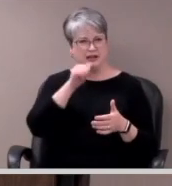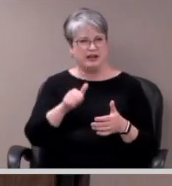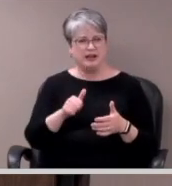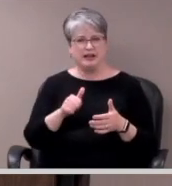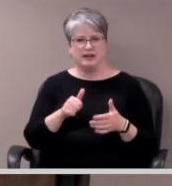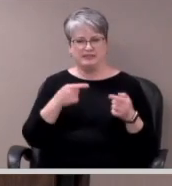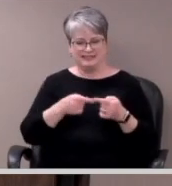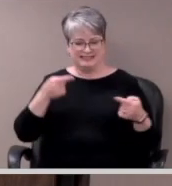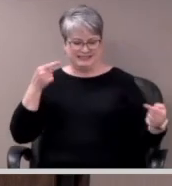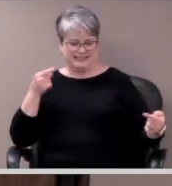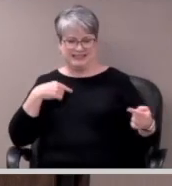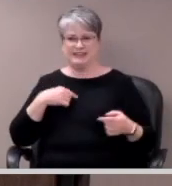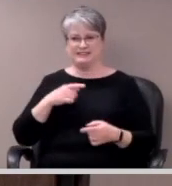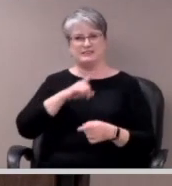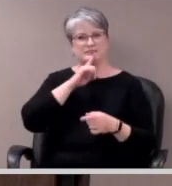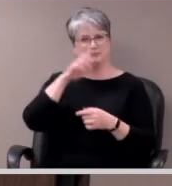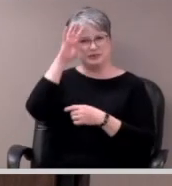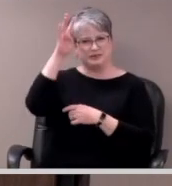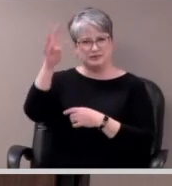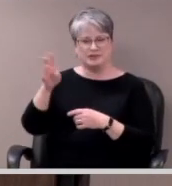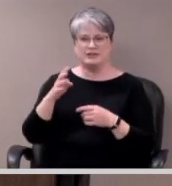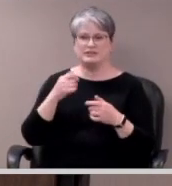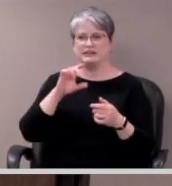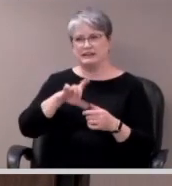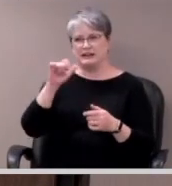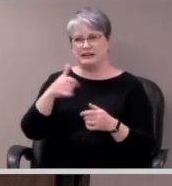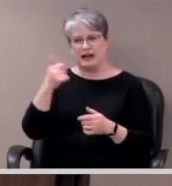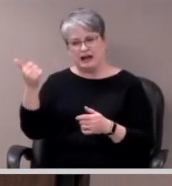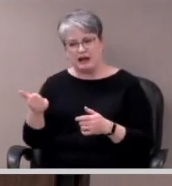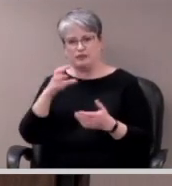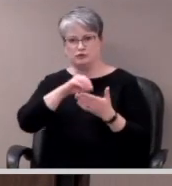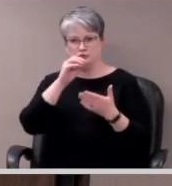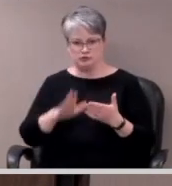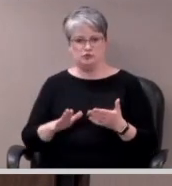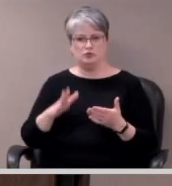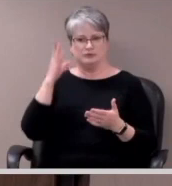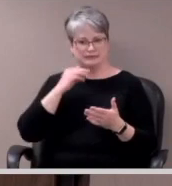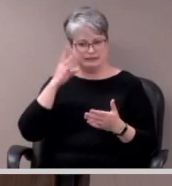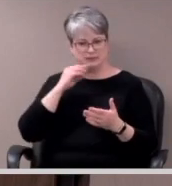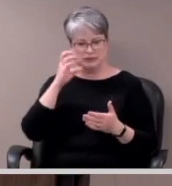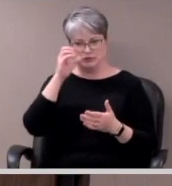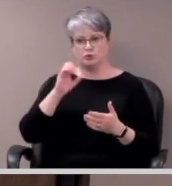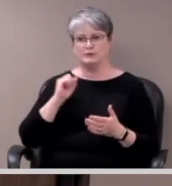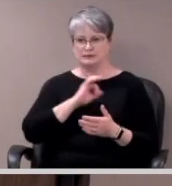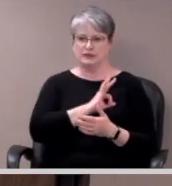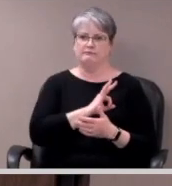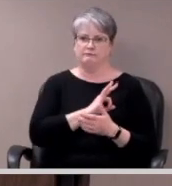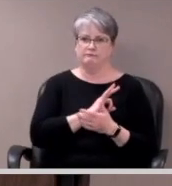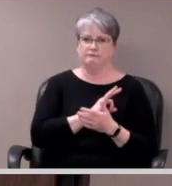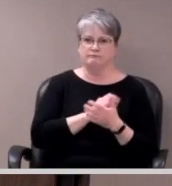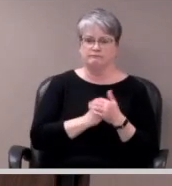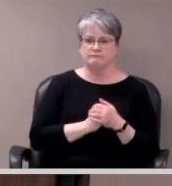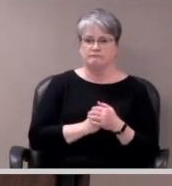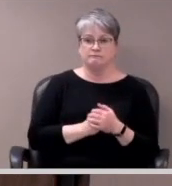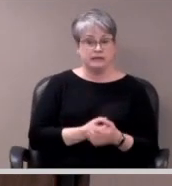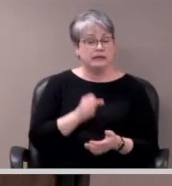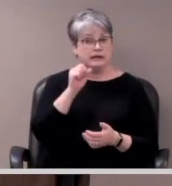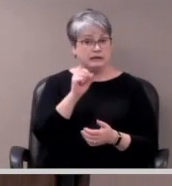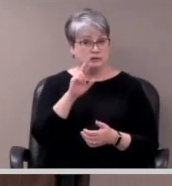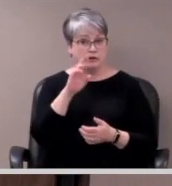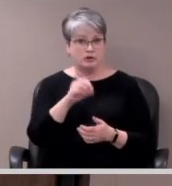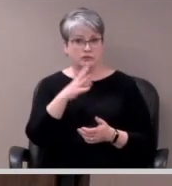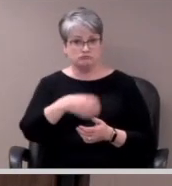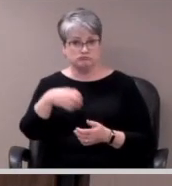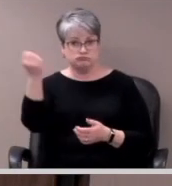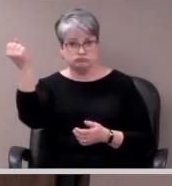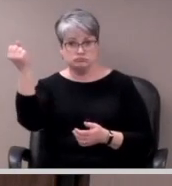potential creation of anxieties in other students or faculty. Once those SROs are